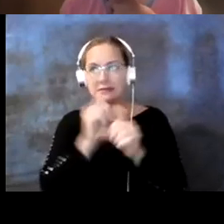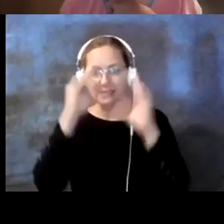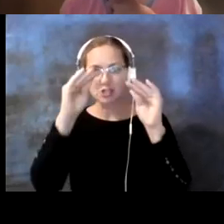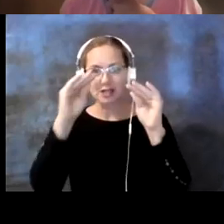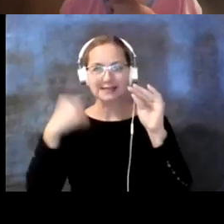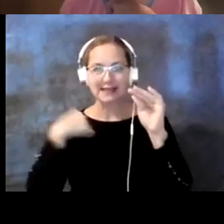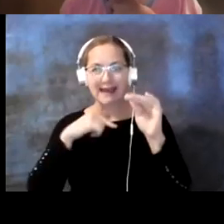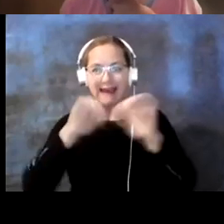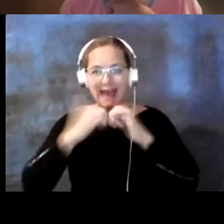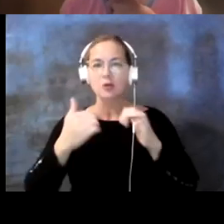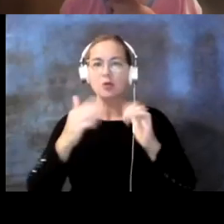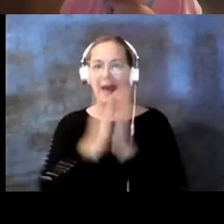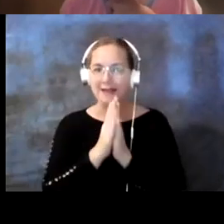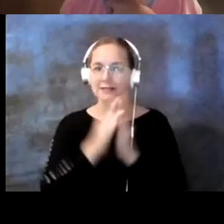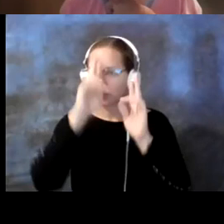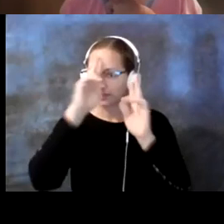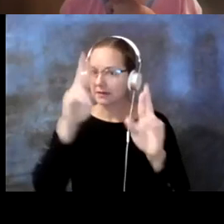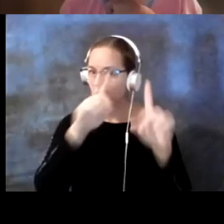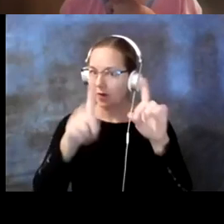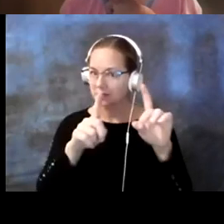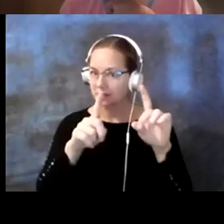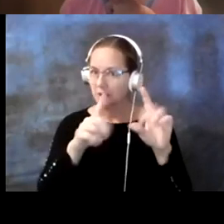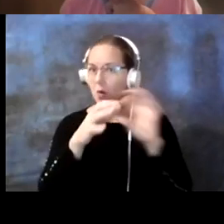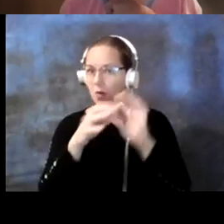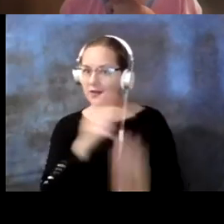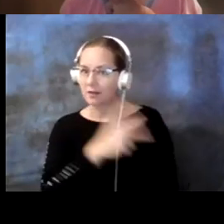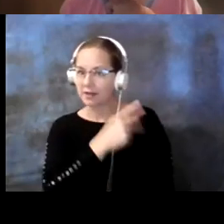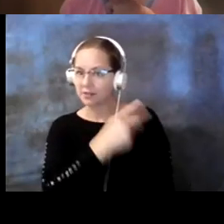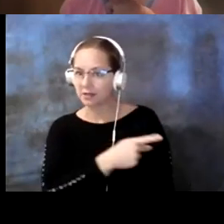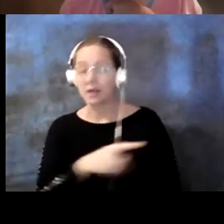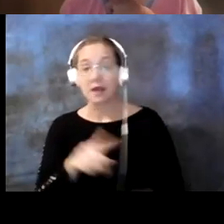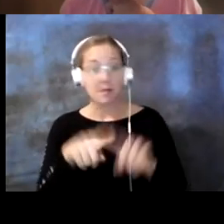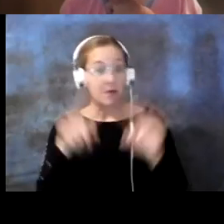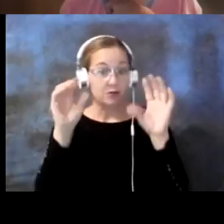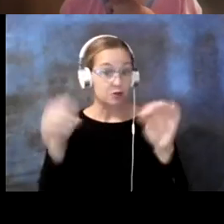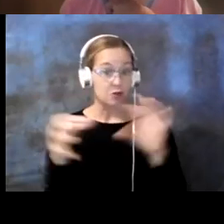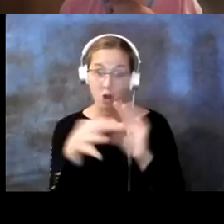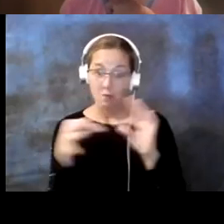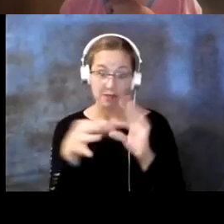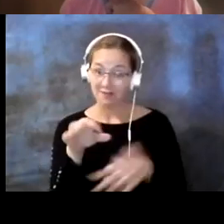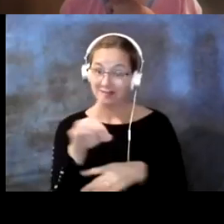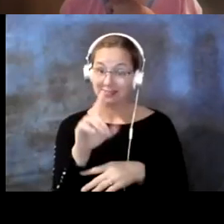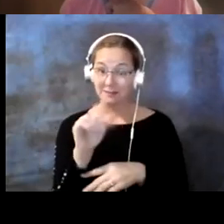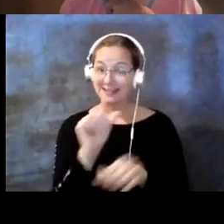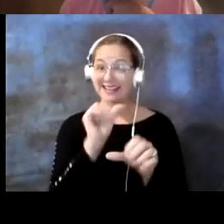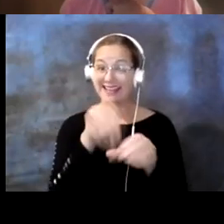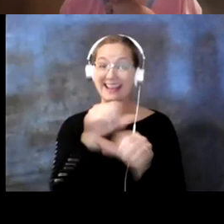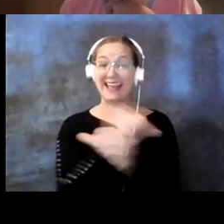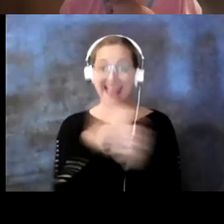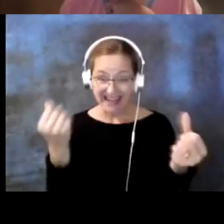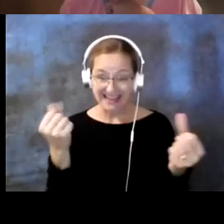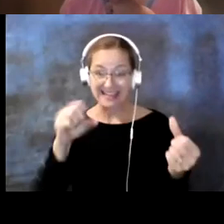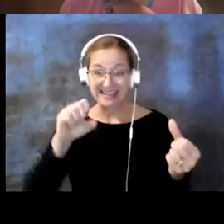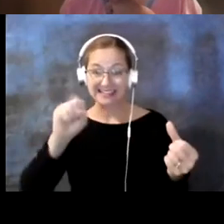whenever talking to patients. However, there was no mention of disability in any of our sexuality-based